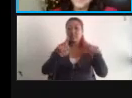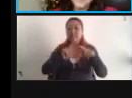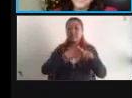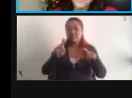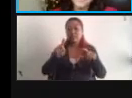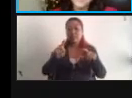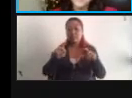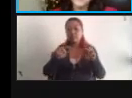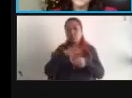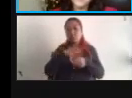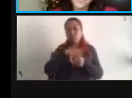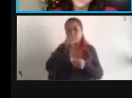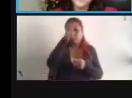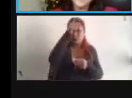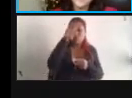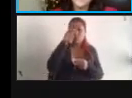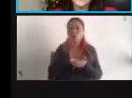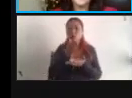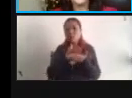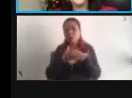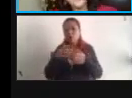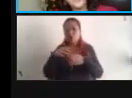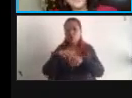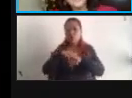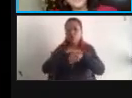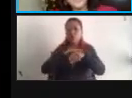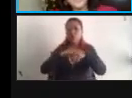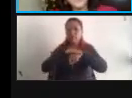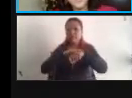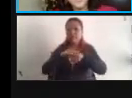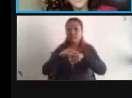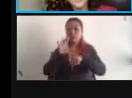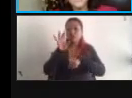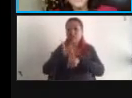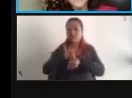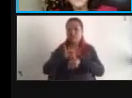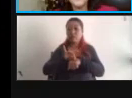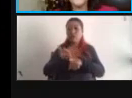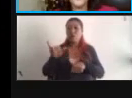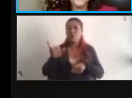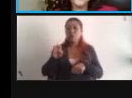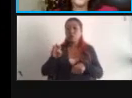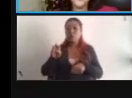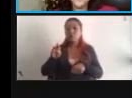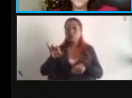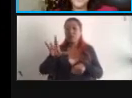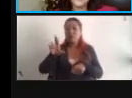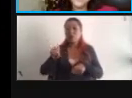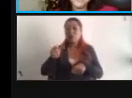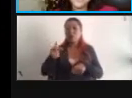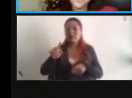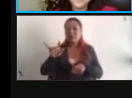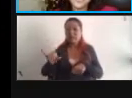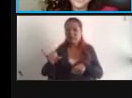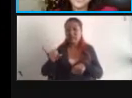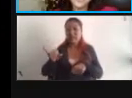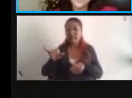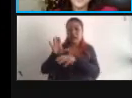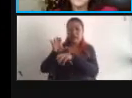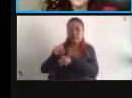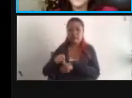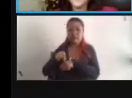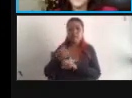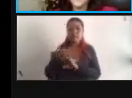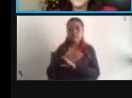partial gravity experience on the surface, and then another adaptation to microgravity before you have the 1G adaptation on return to